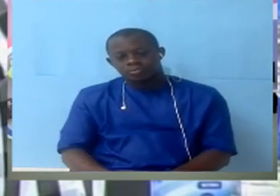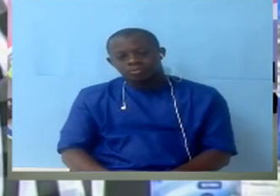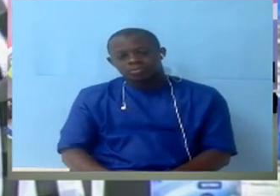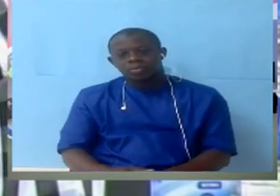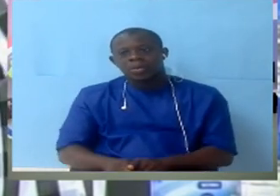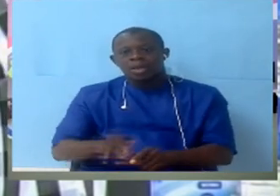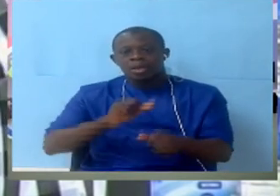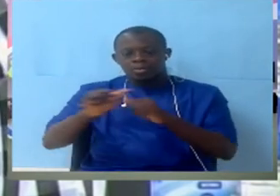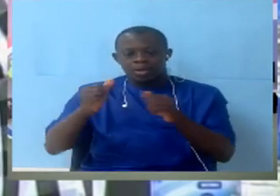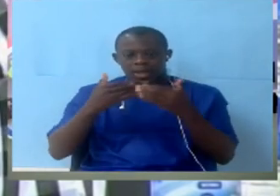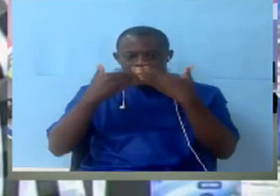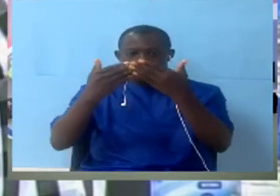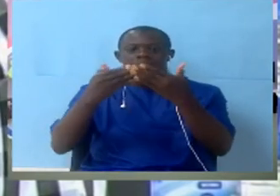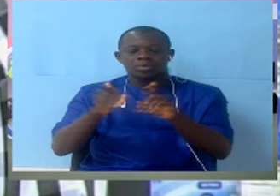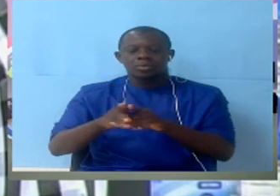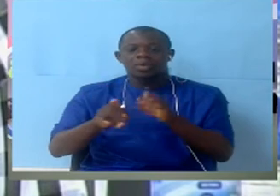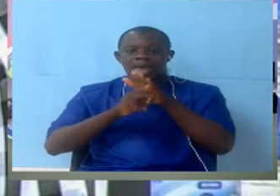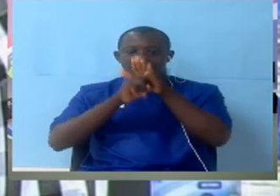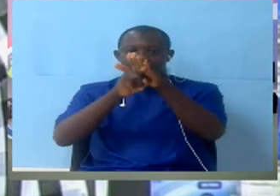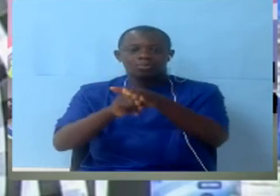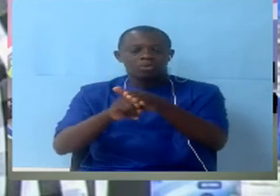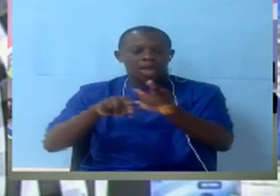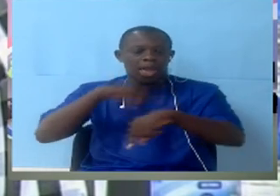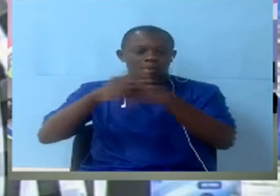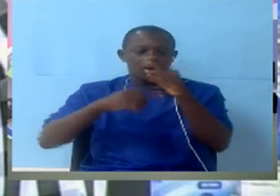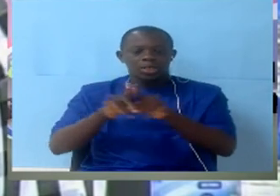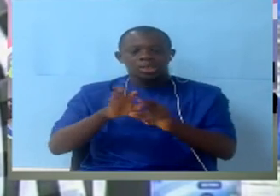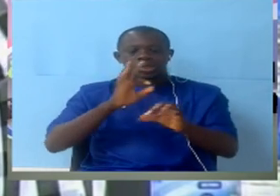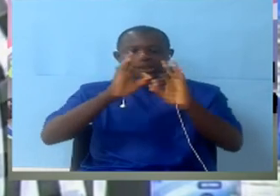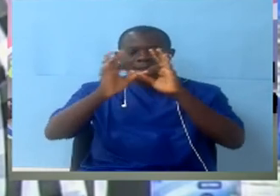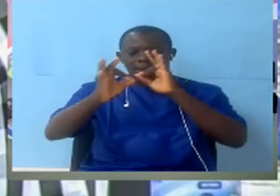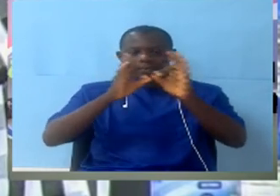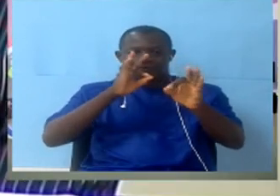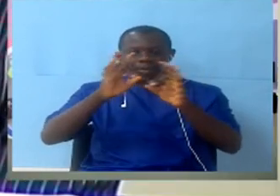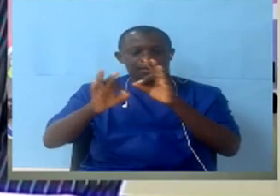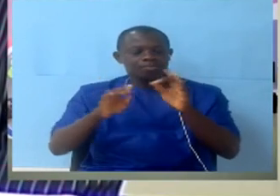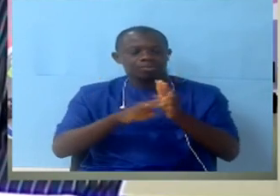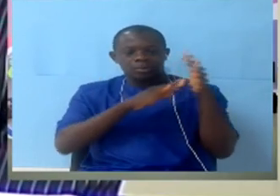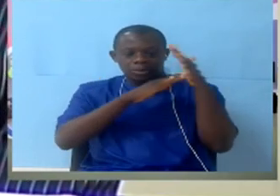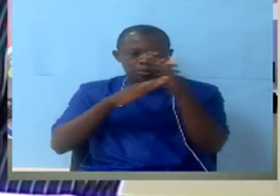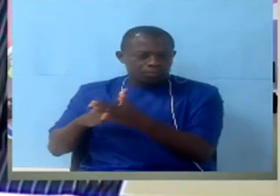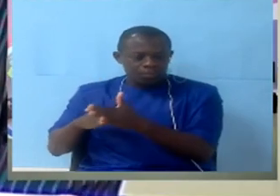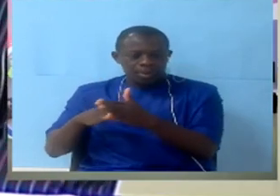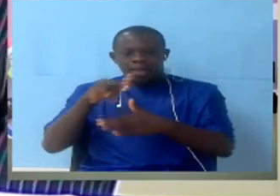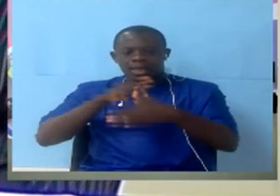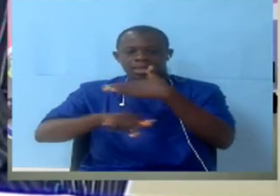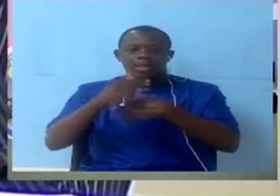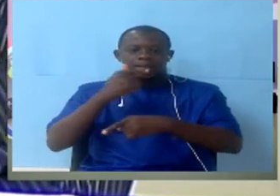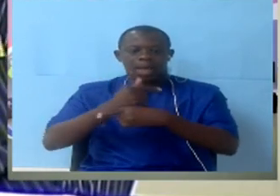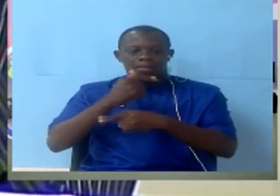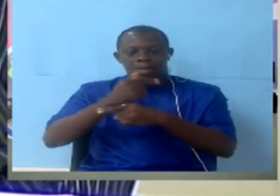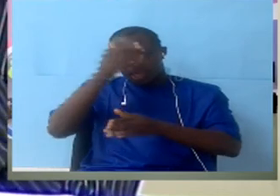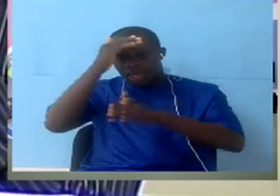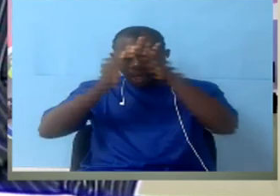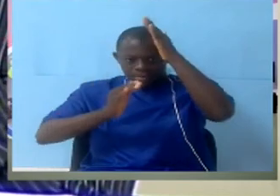Give us concrete examples of tribal discrimination in the army.